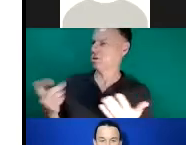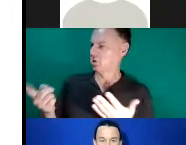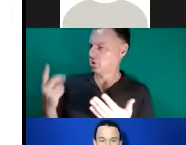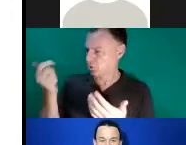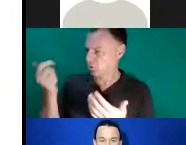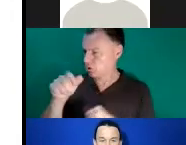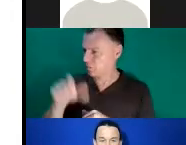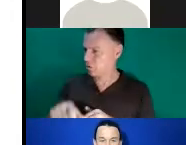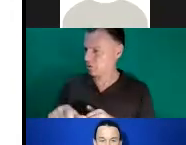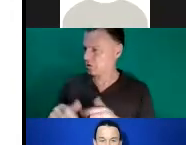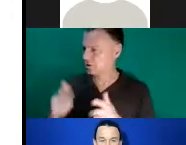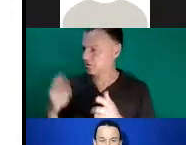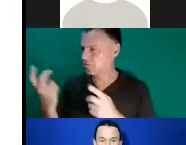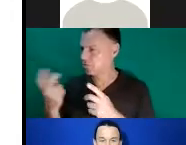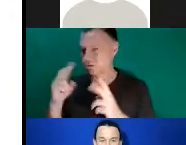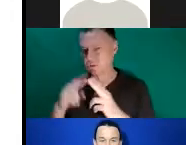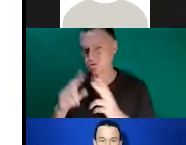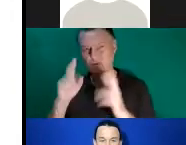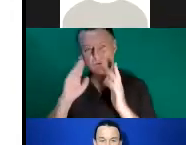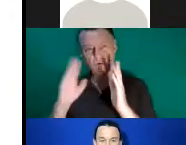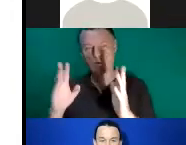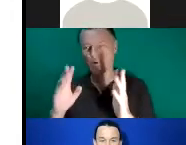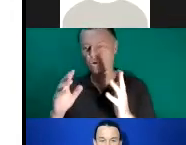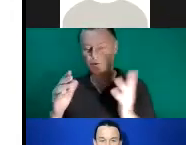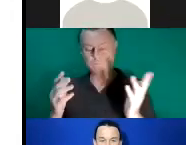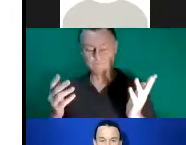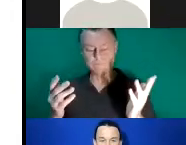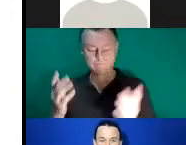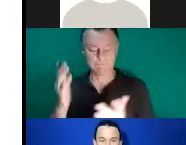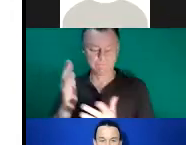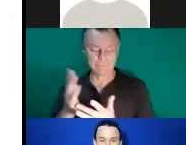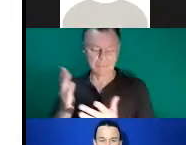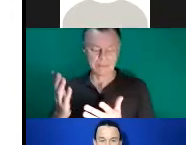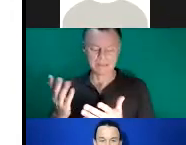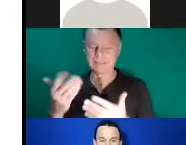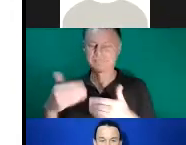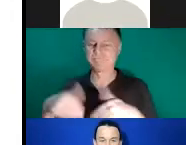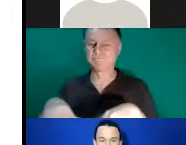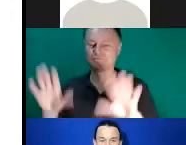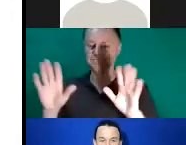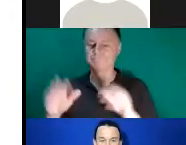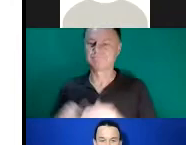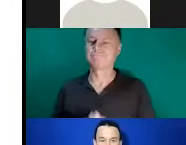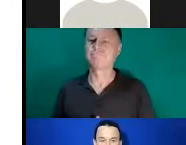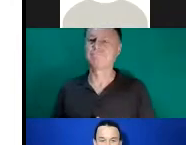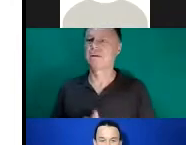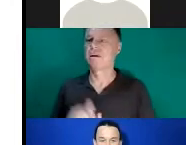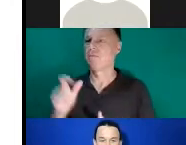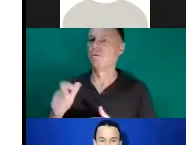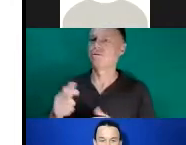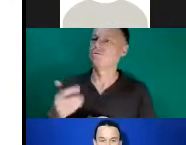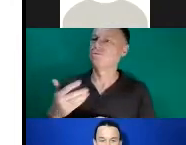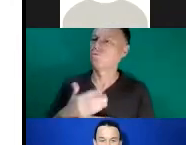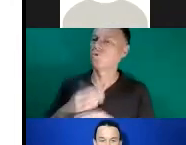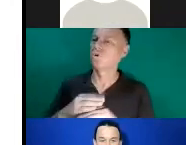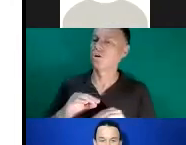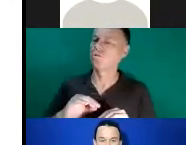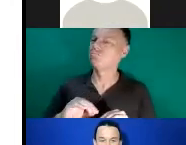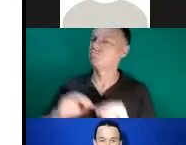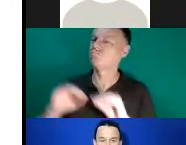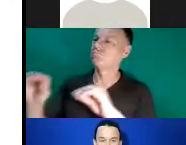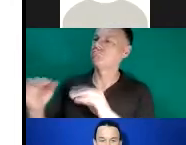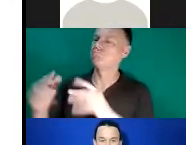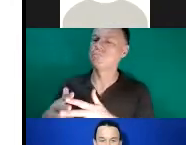they once knew or saw walking the hallways had just suddenly departed went to work or live in another area of